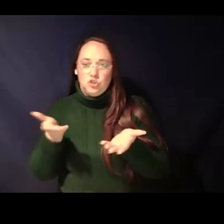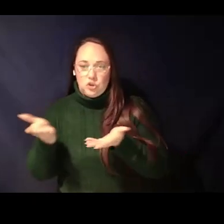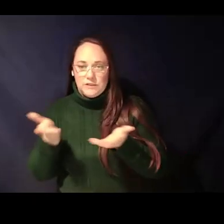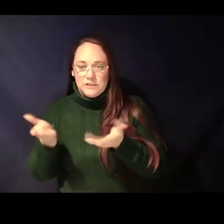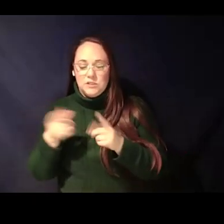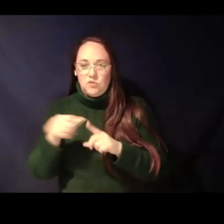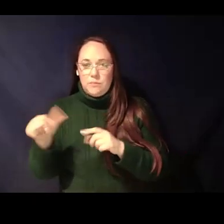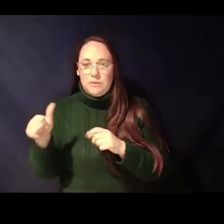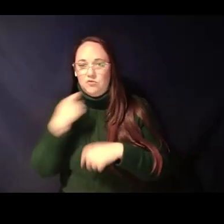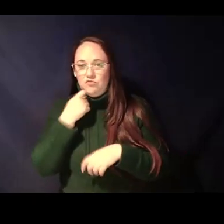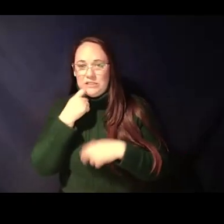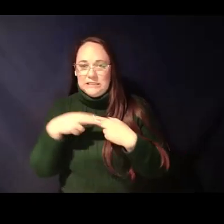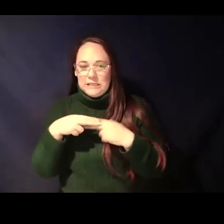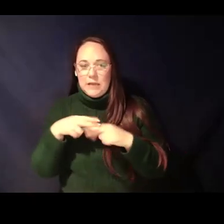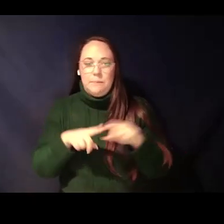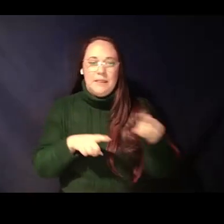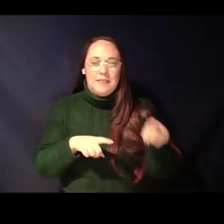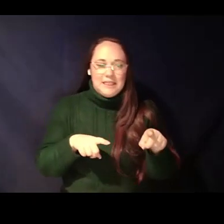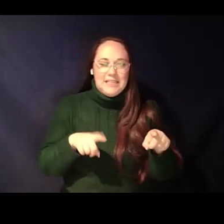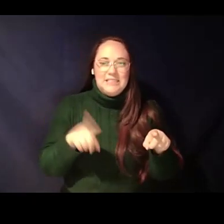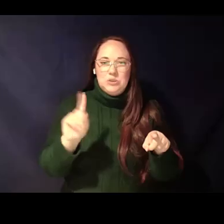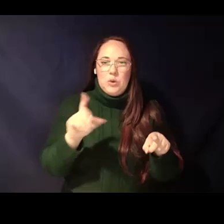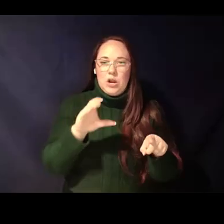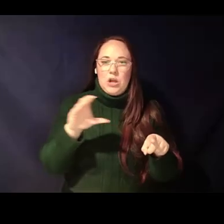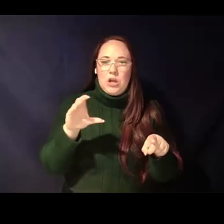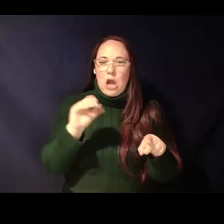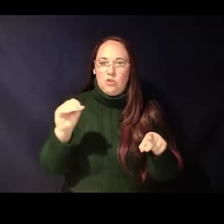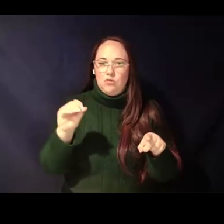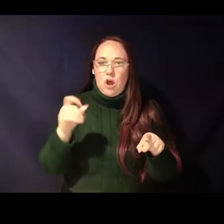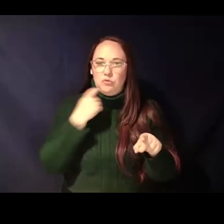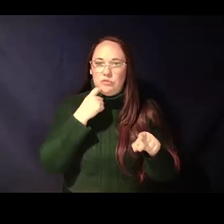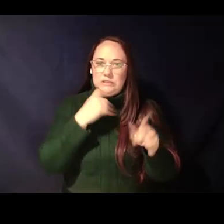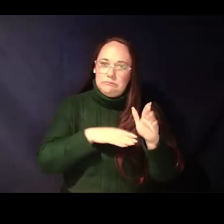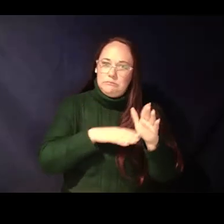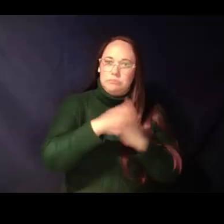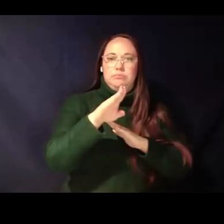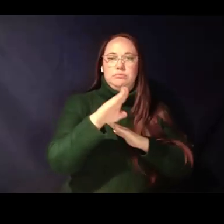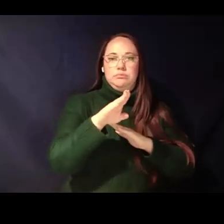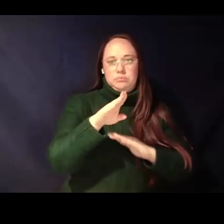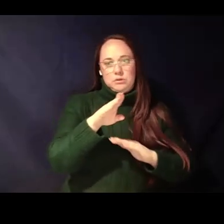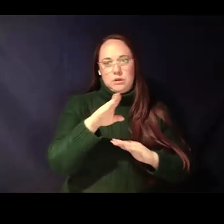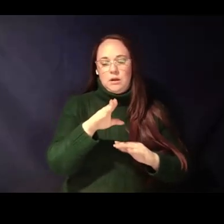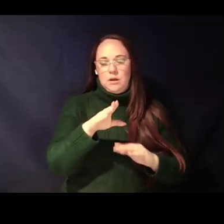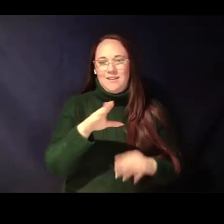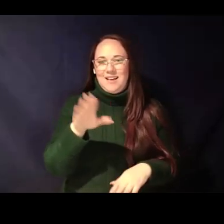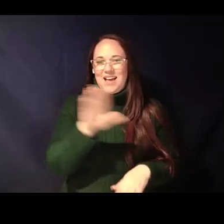but these are areas where Colorado has seen dramatic spending growth in recent years, with spending increasing around